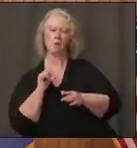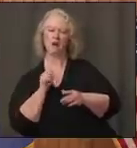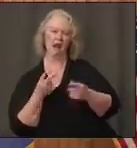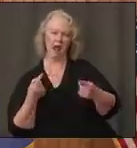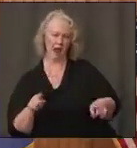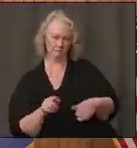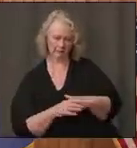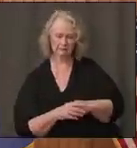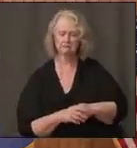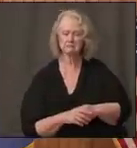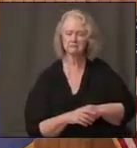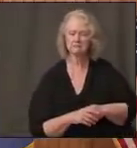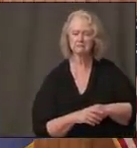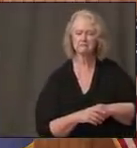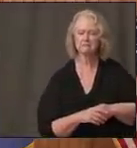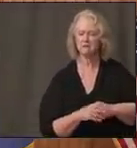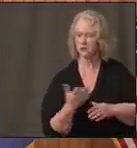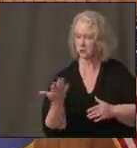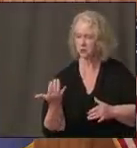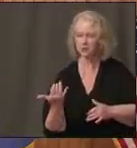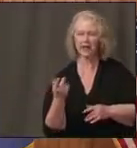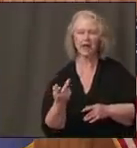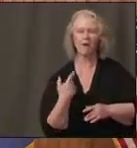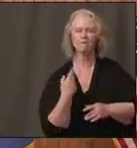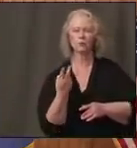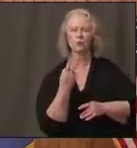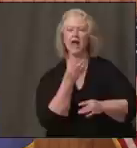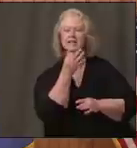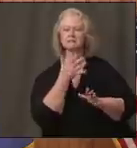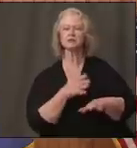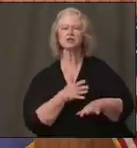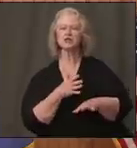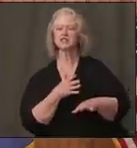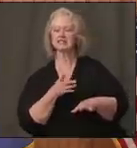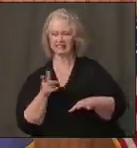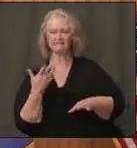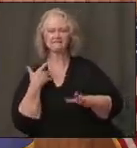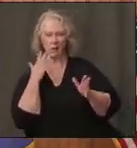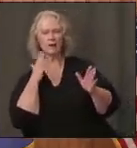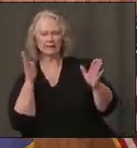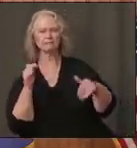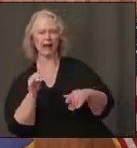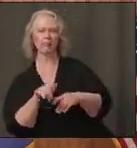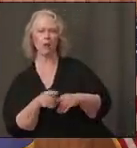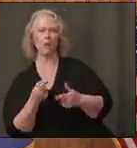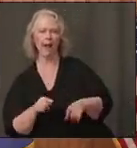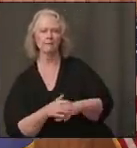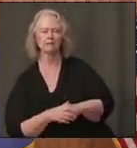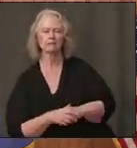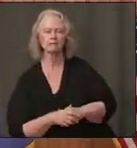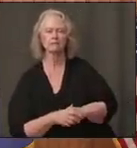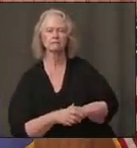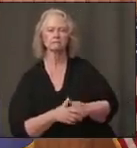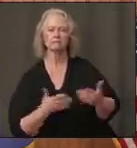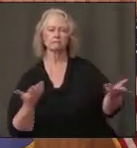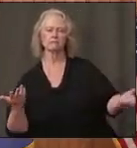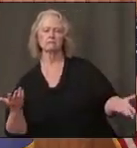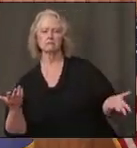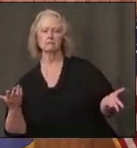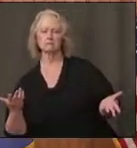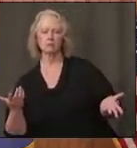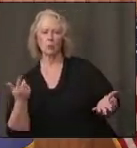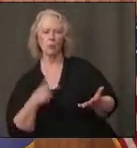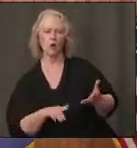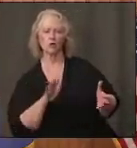happen. We've had 2 experts that you invited on today that told us to expect that to happen. What does your